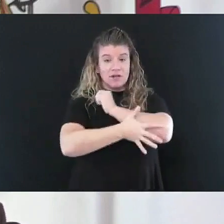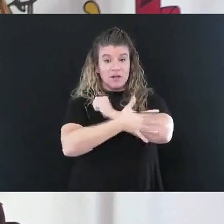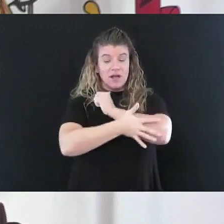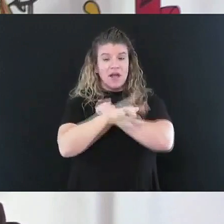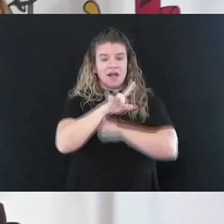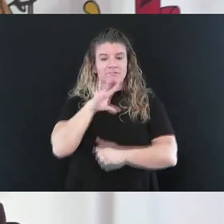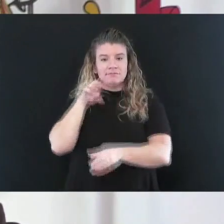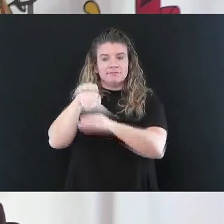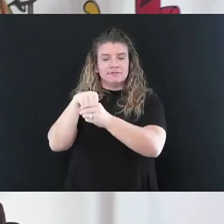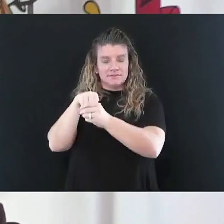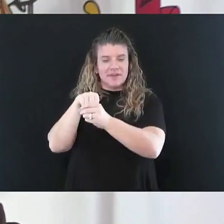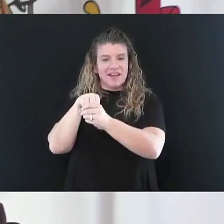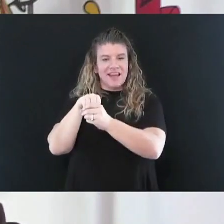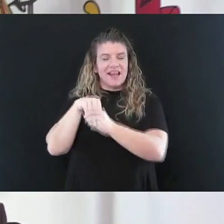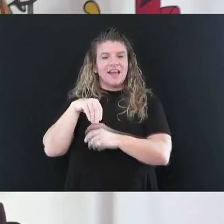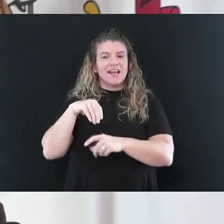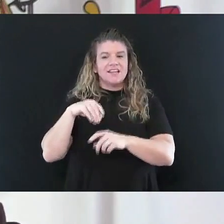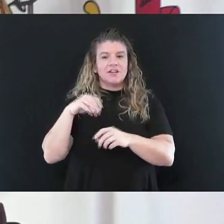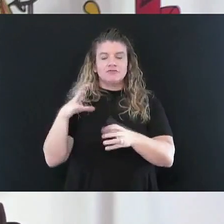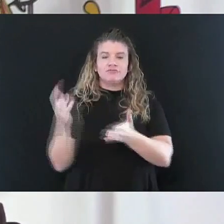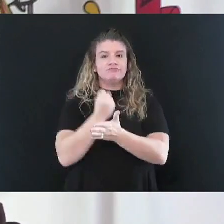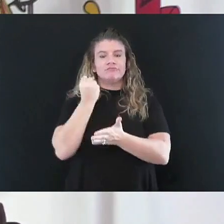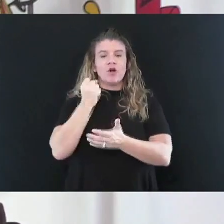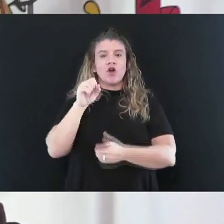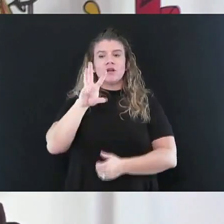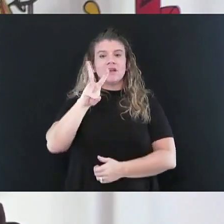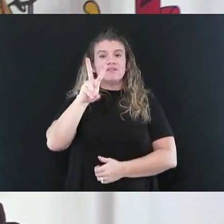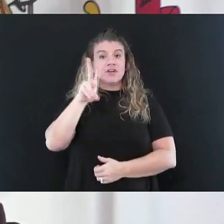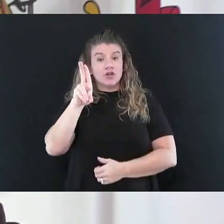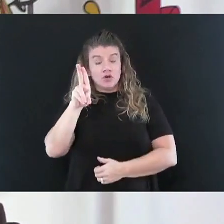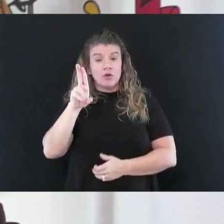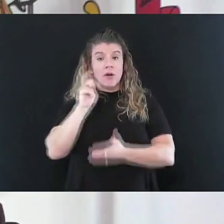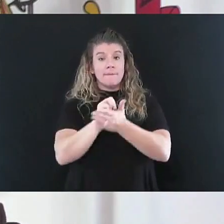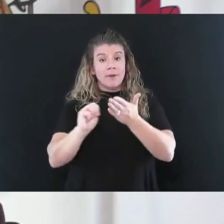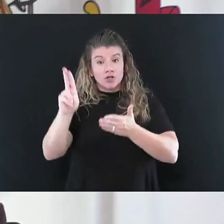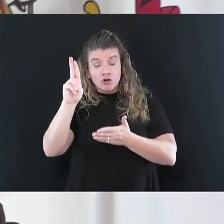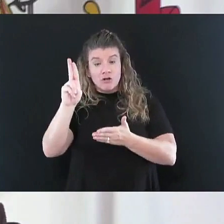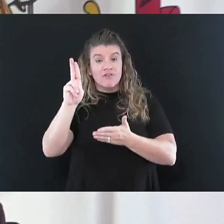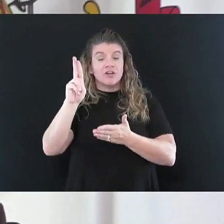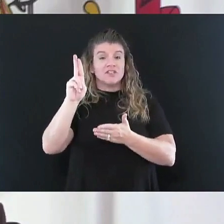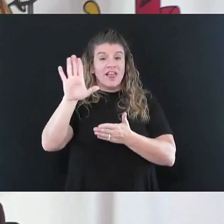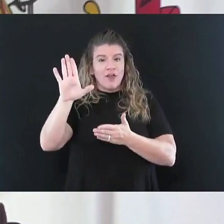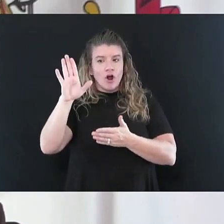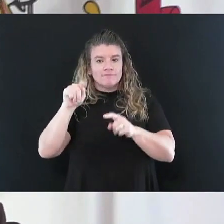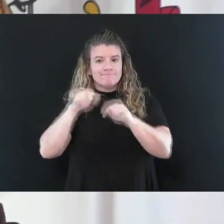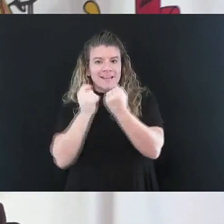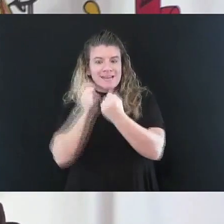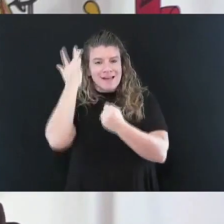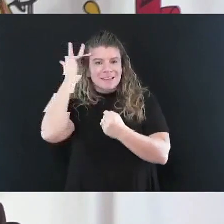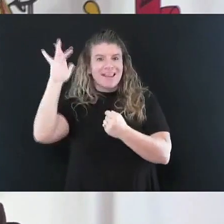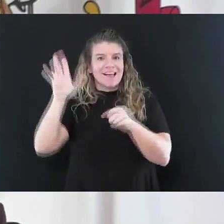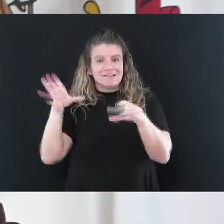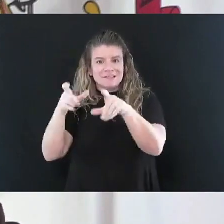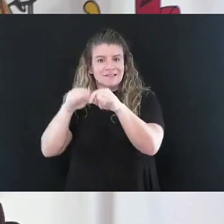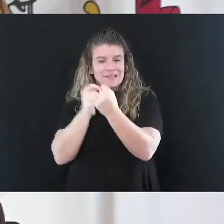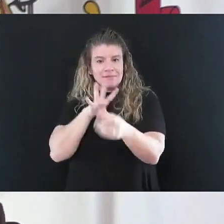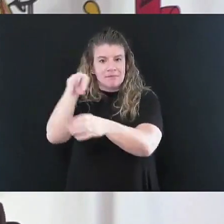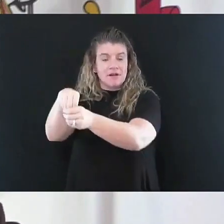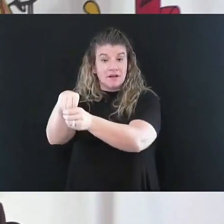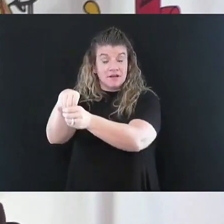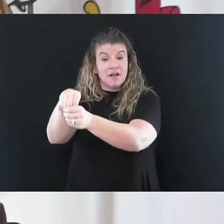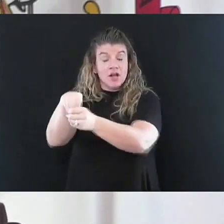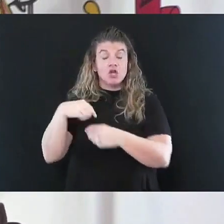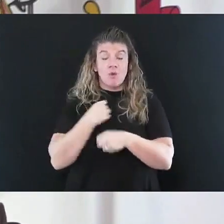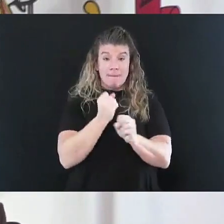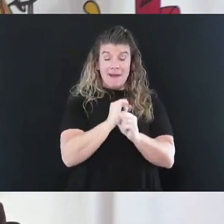intellectual capital and resources from West Virginia University, Marshall University, and all across our state. So we made the announcement